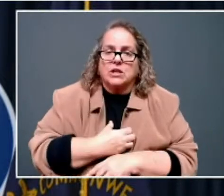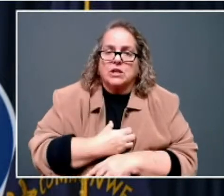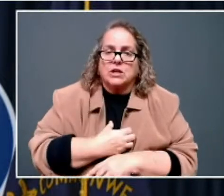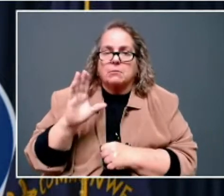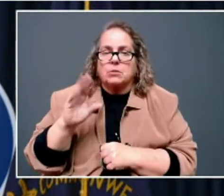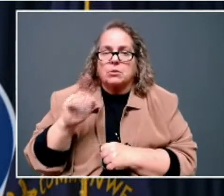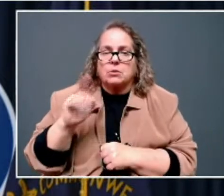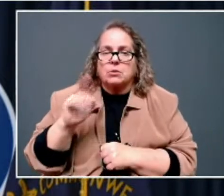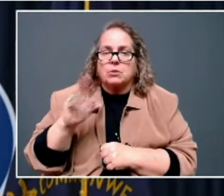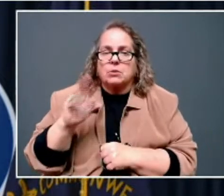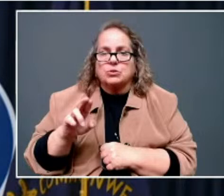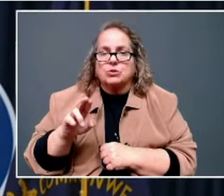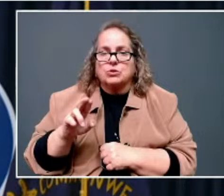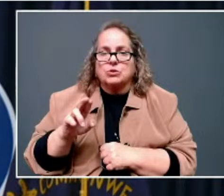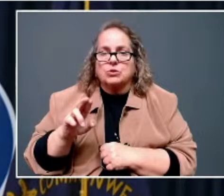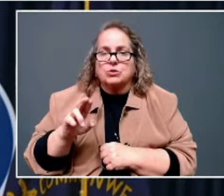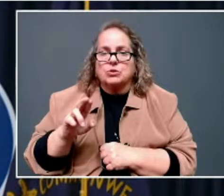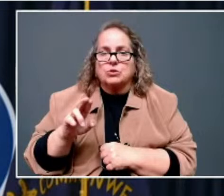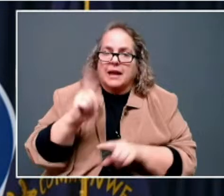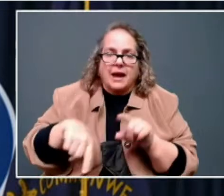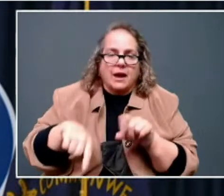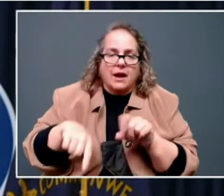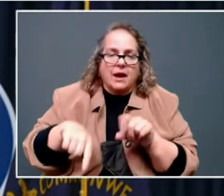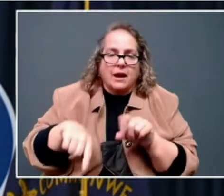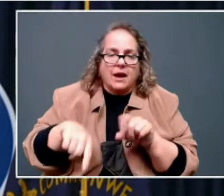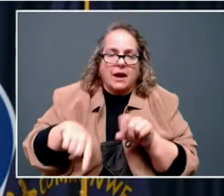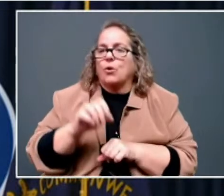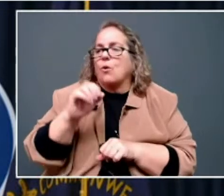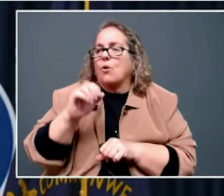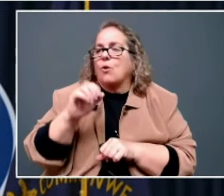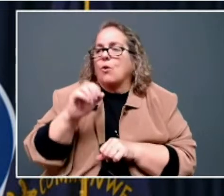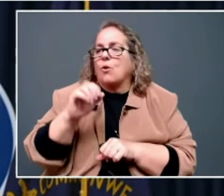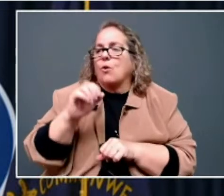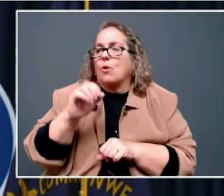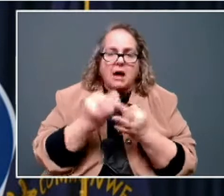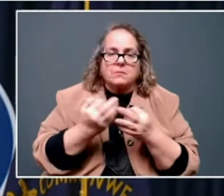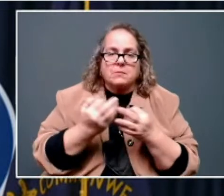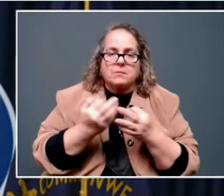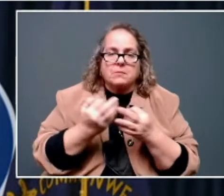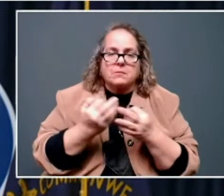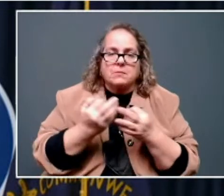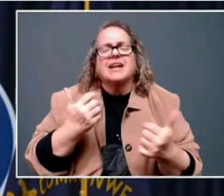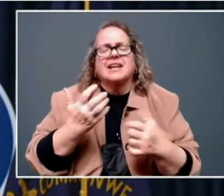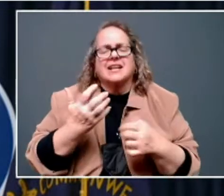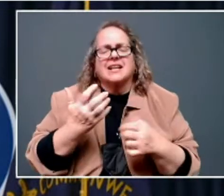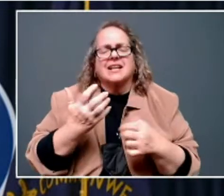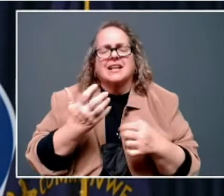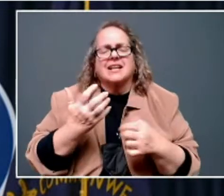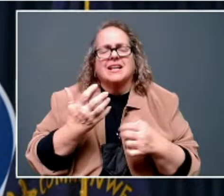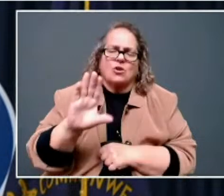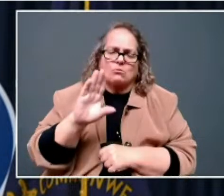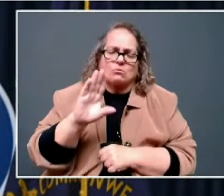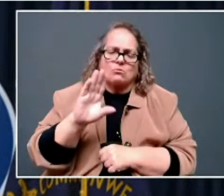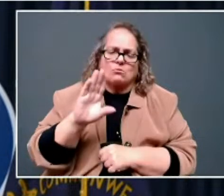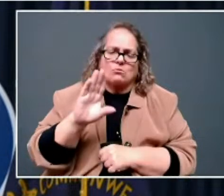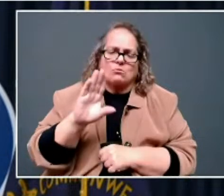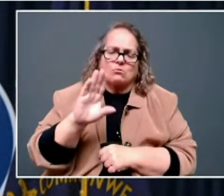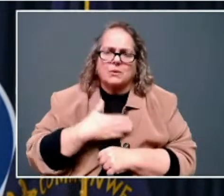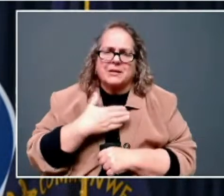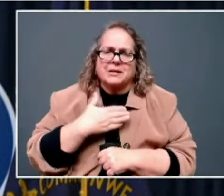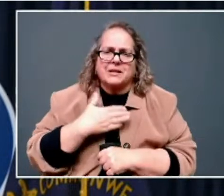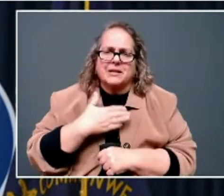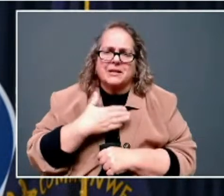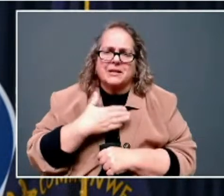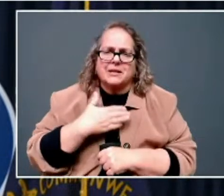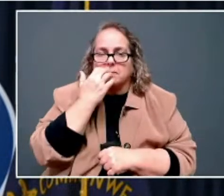or their jobs. Get that booster and get it as fast as you can. Let's look at